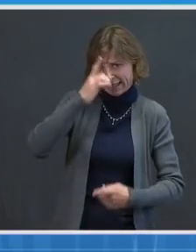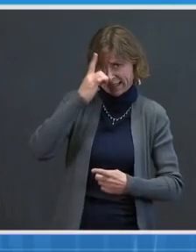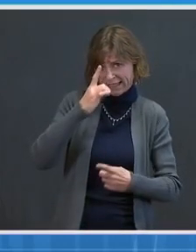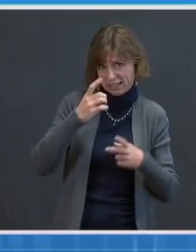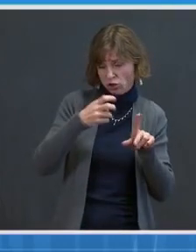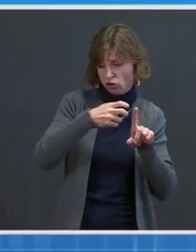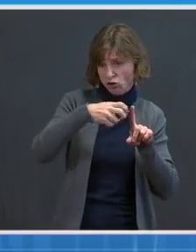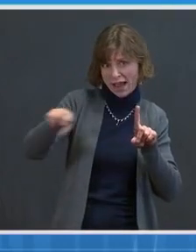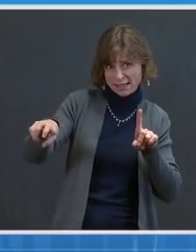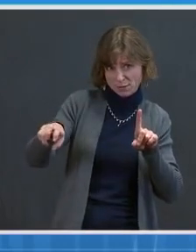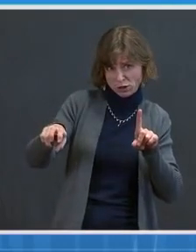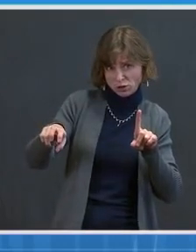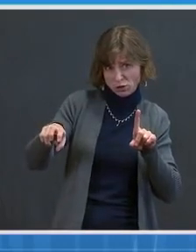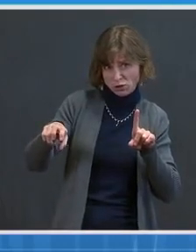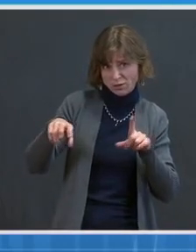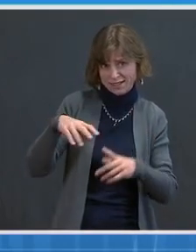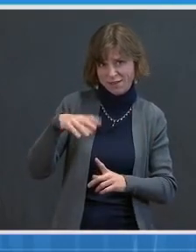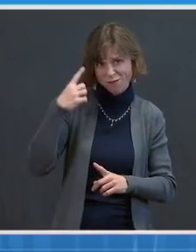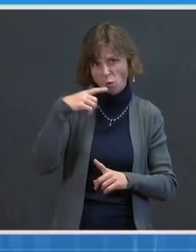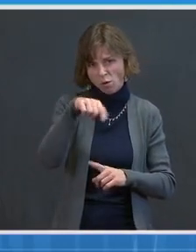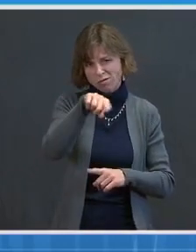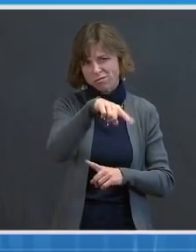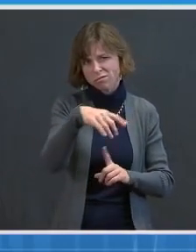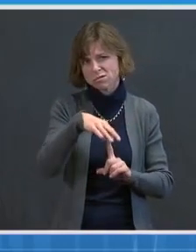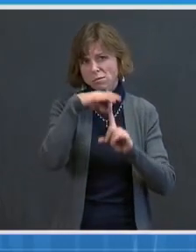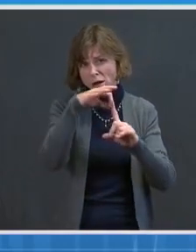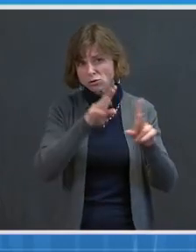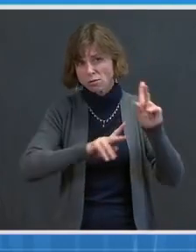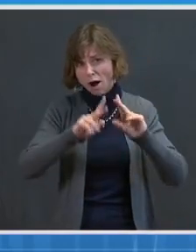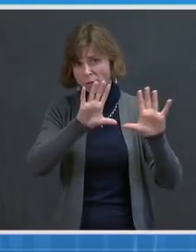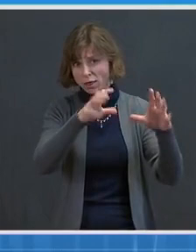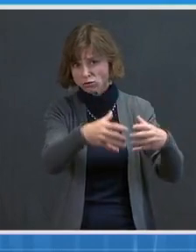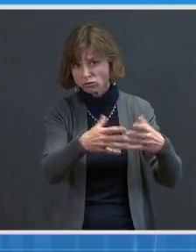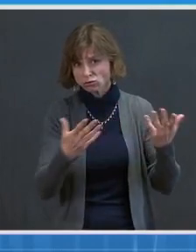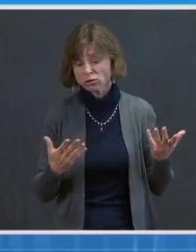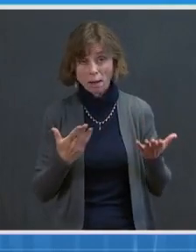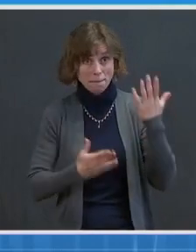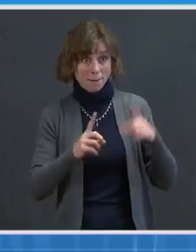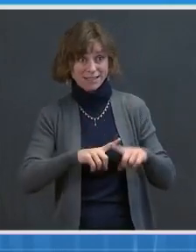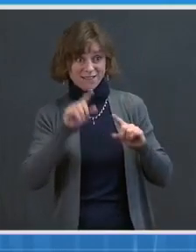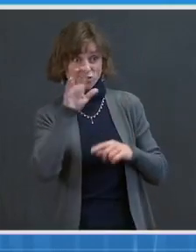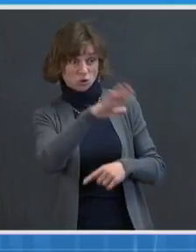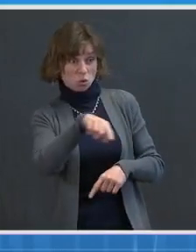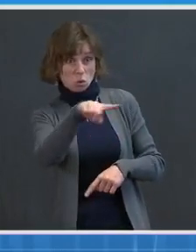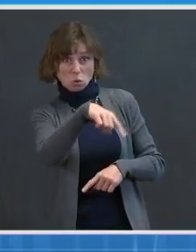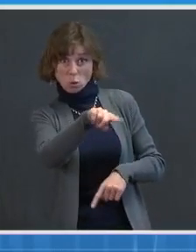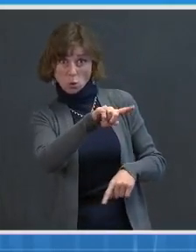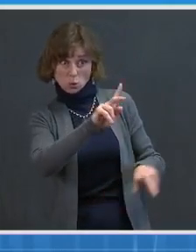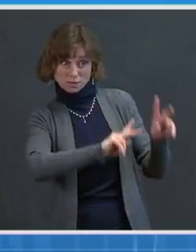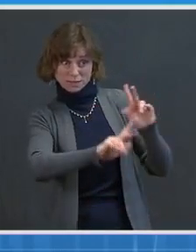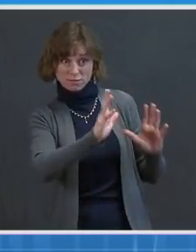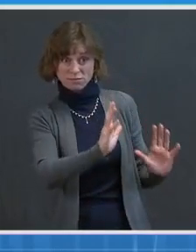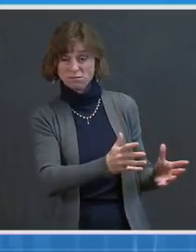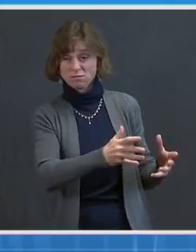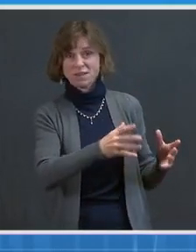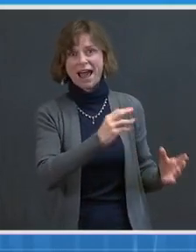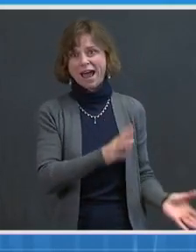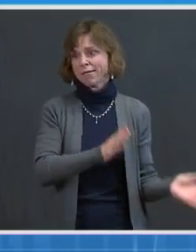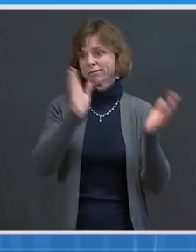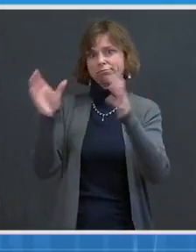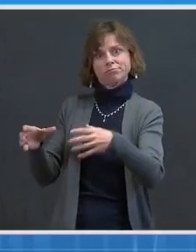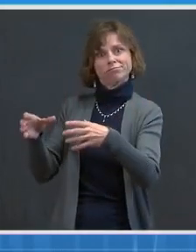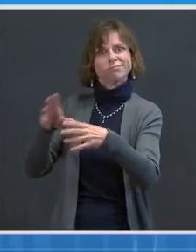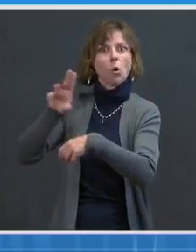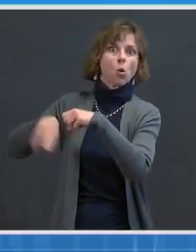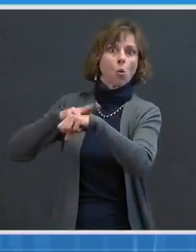transmission in certain special populations? There may be a difference between them and individuals in what we refer to as the normal